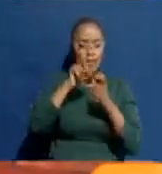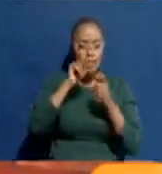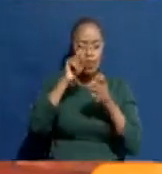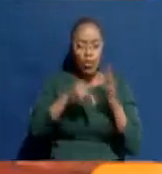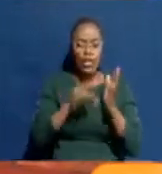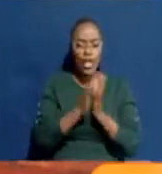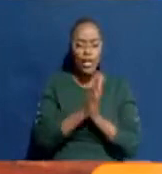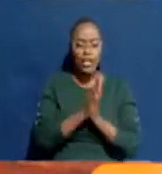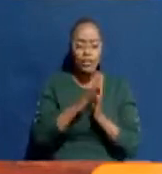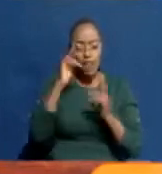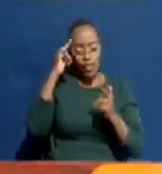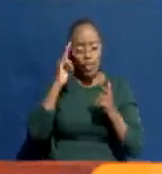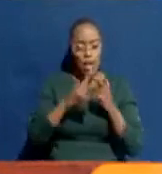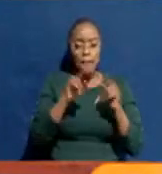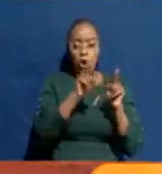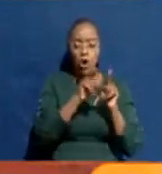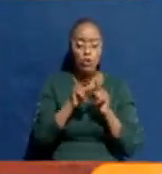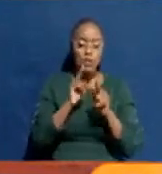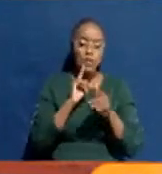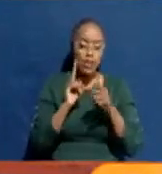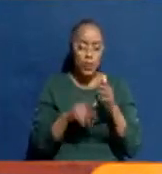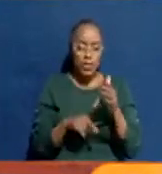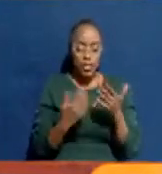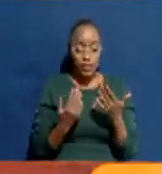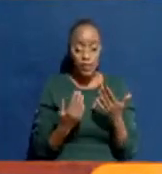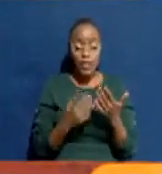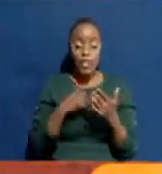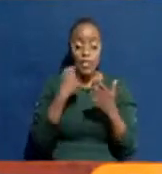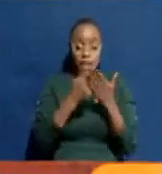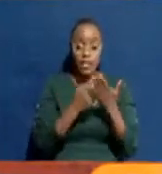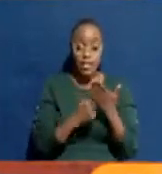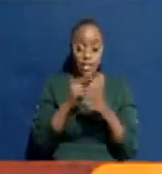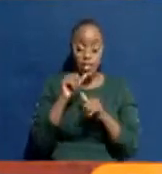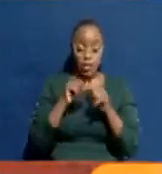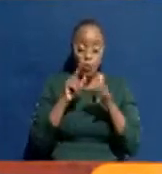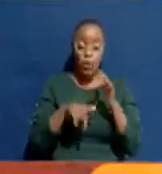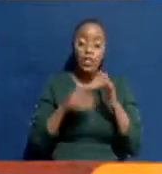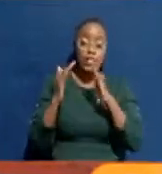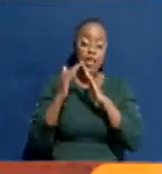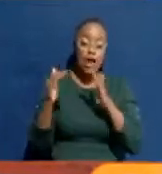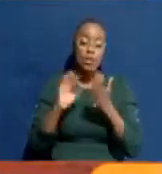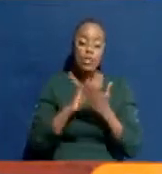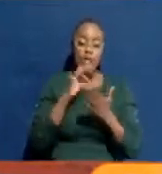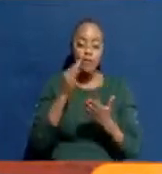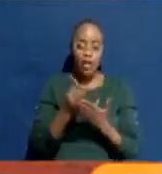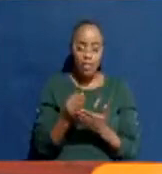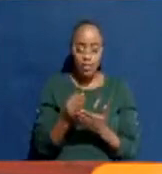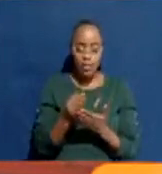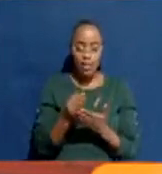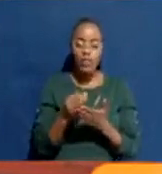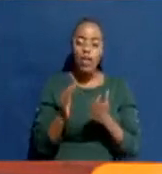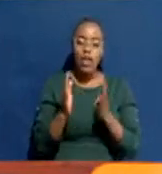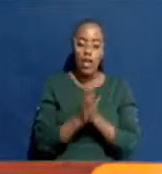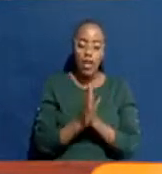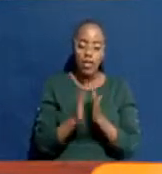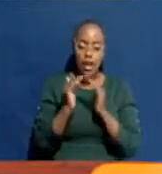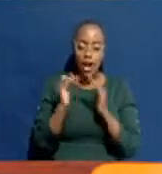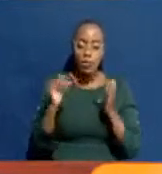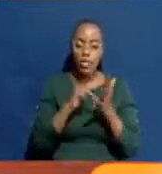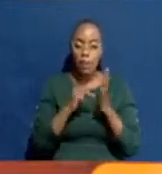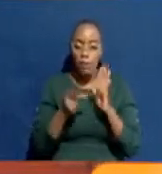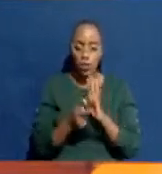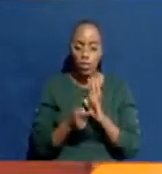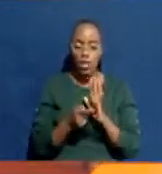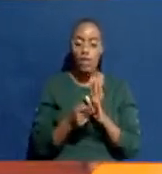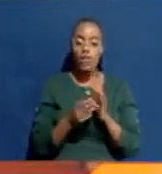and what it is. But let me also say that the discussion about the housing fund and the housing project